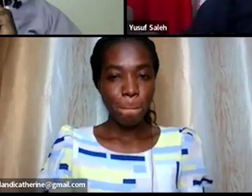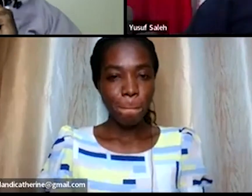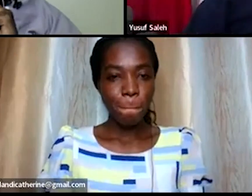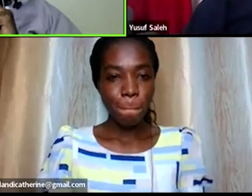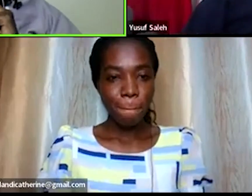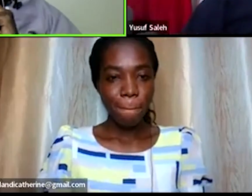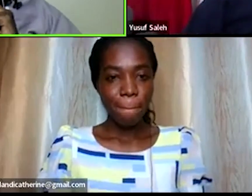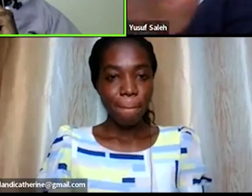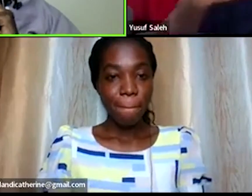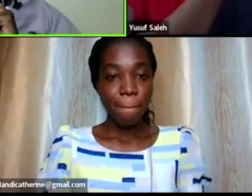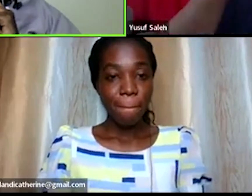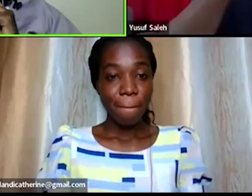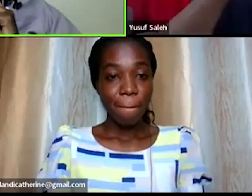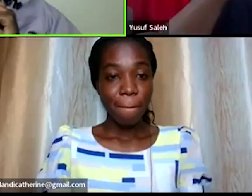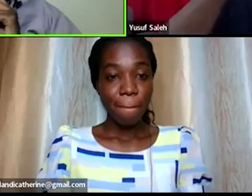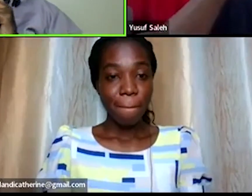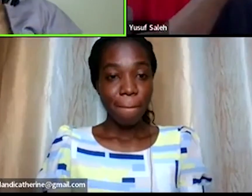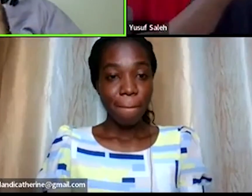Wow.